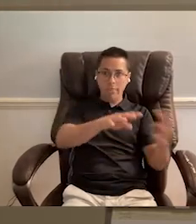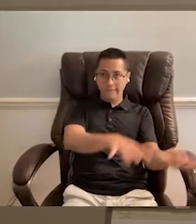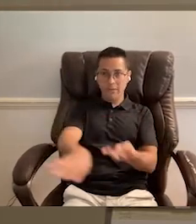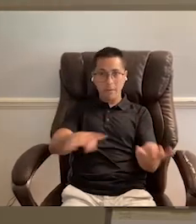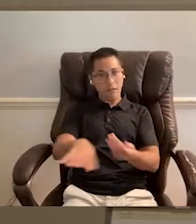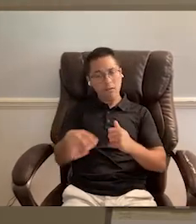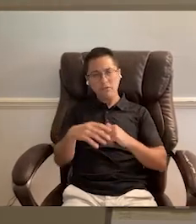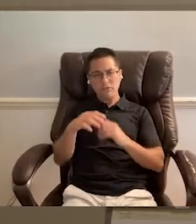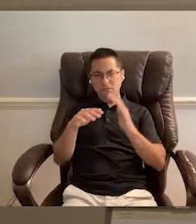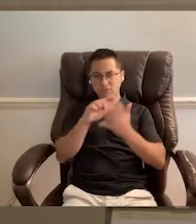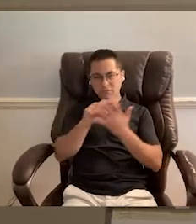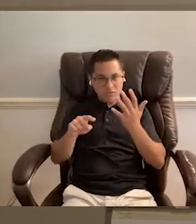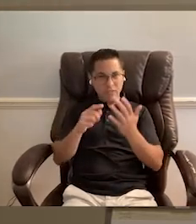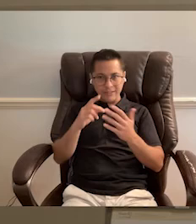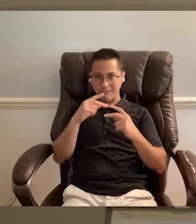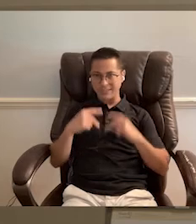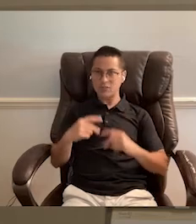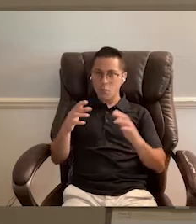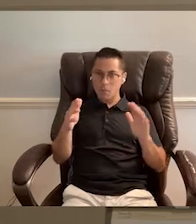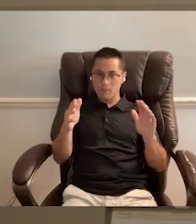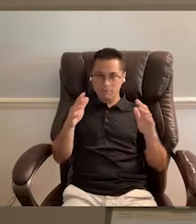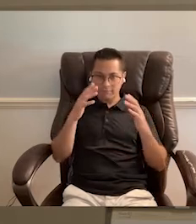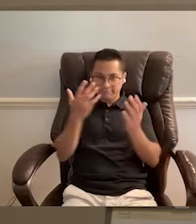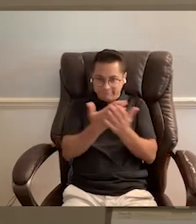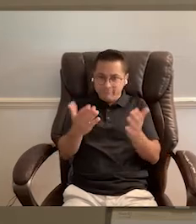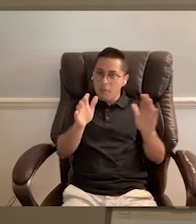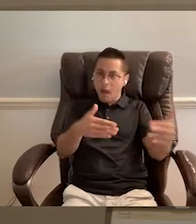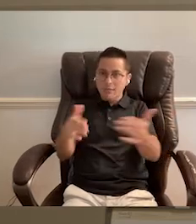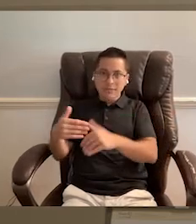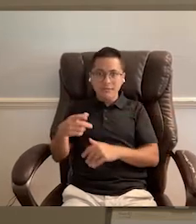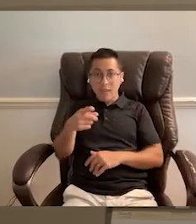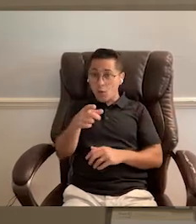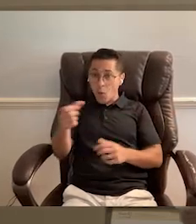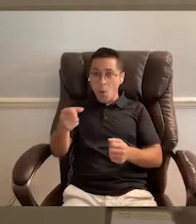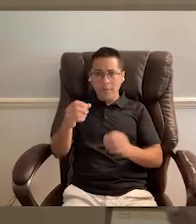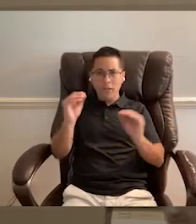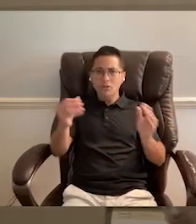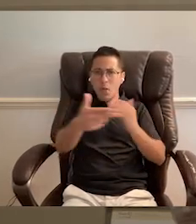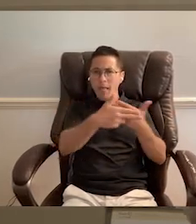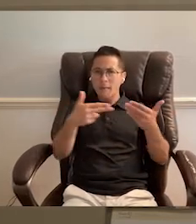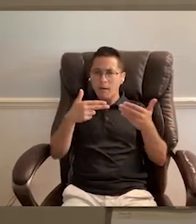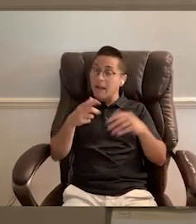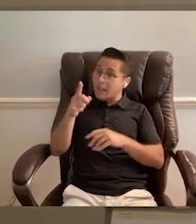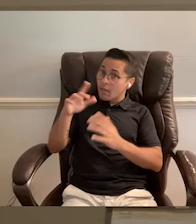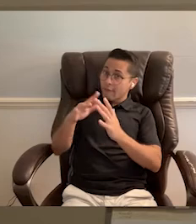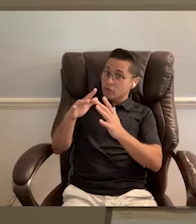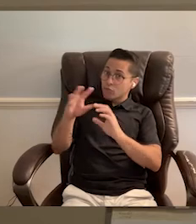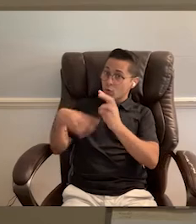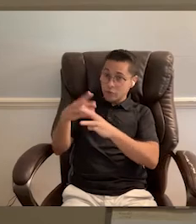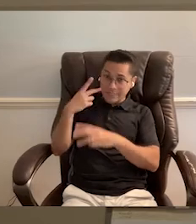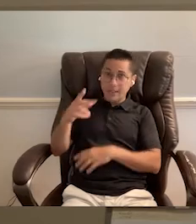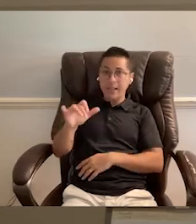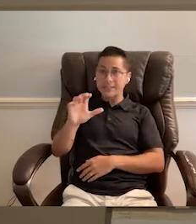Okay, and the last module I'm going to show you here is the truck loading, just loading boxes. You have to observe the labels, if it's glass or something